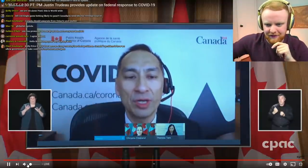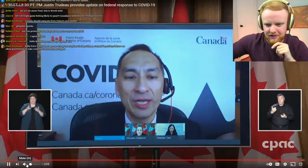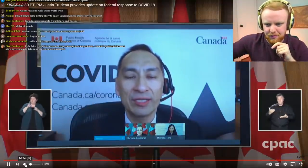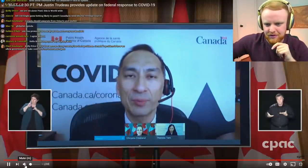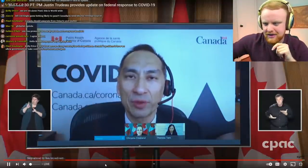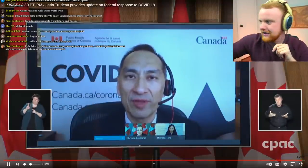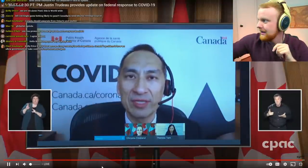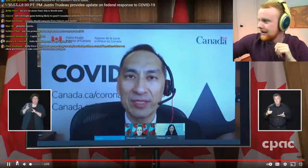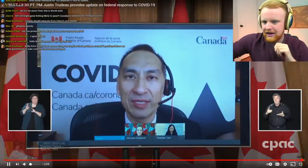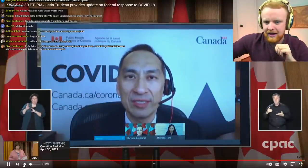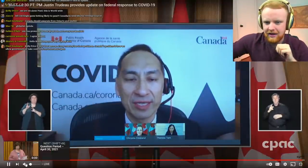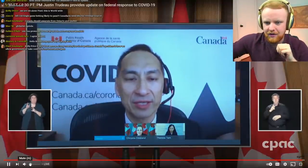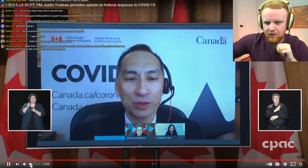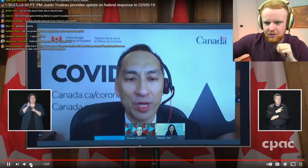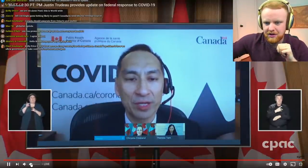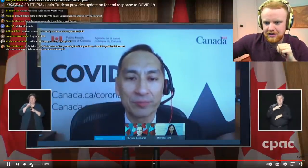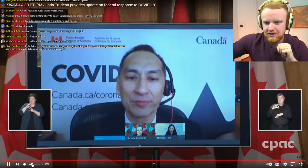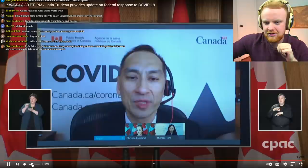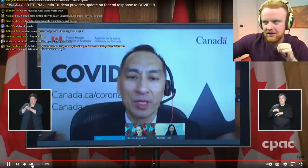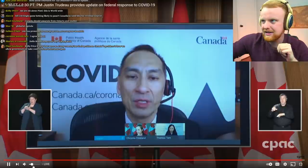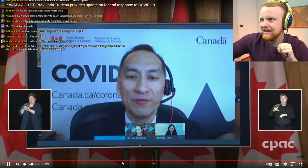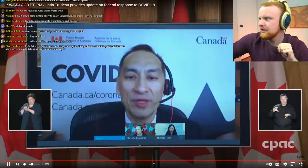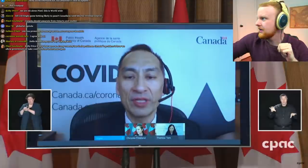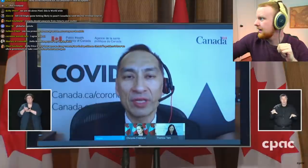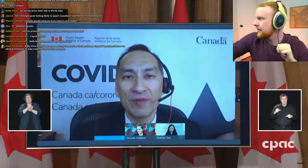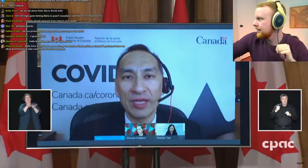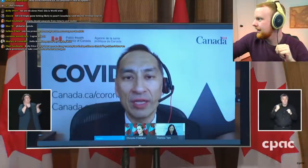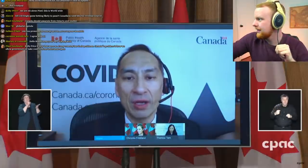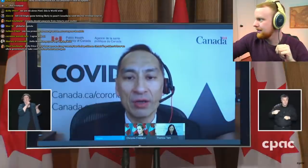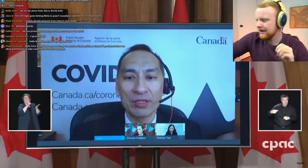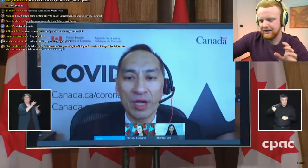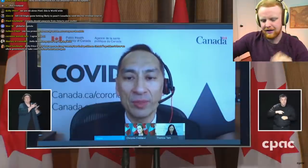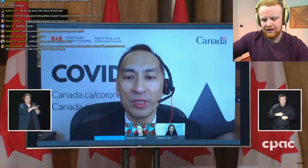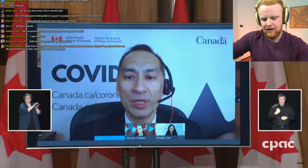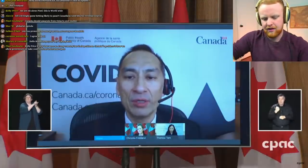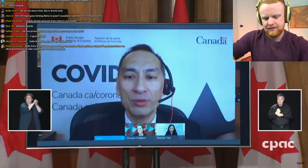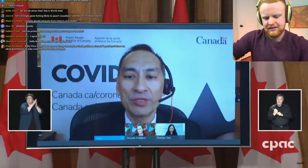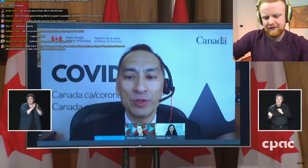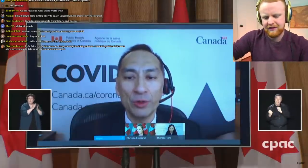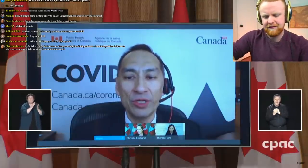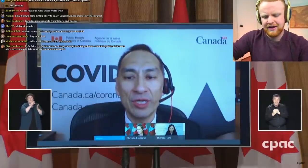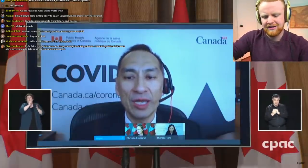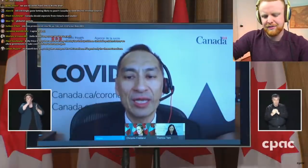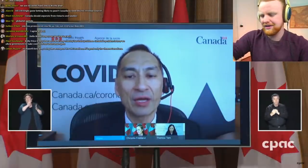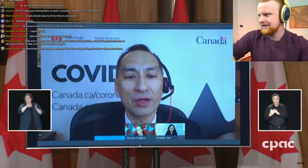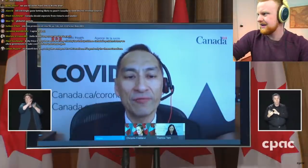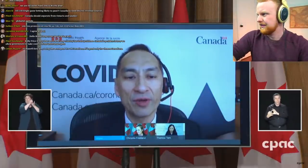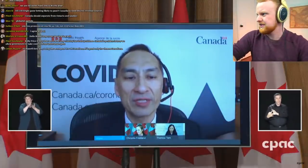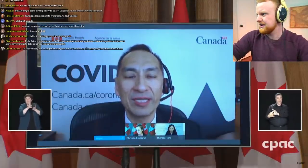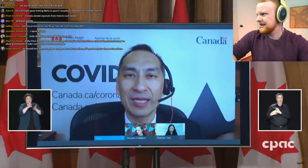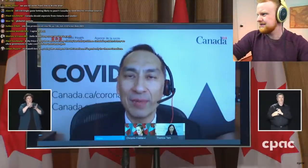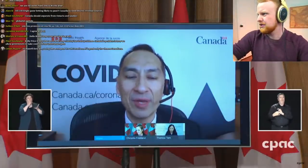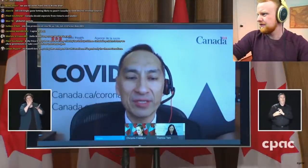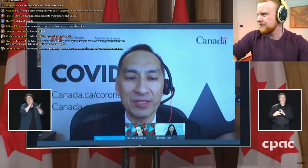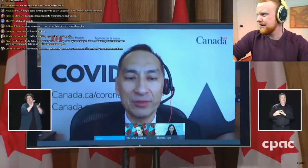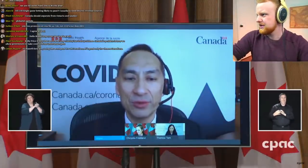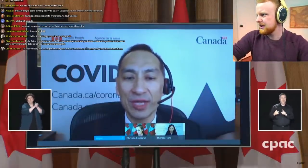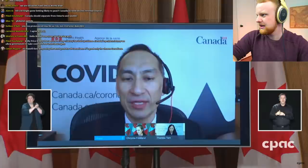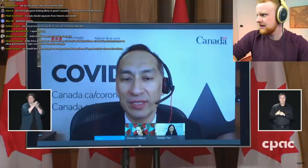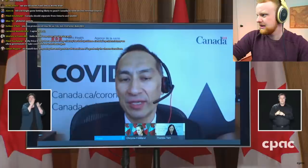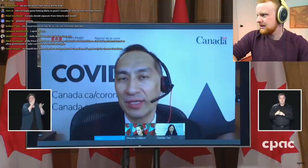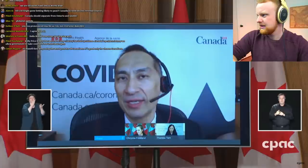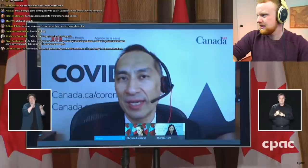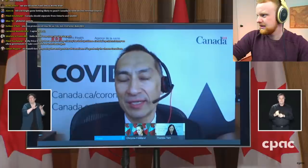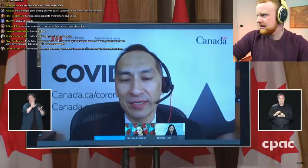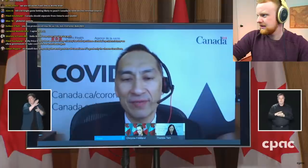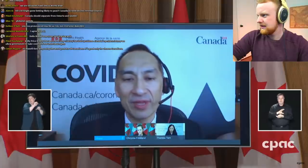the French portion. What we're going to do is I'm going to look up on the other thing, see if I can find the bill itself so I can get some more information.